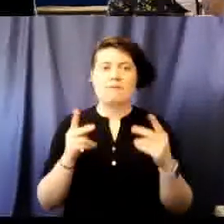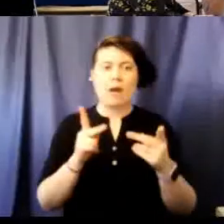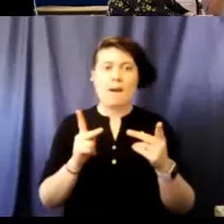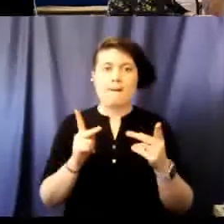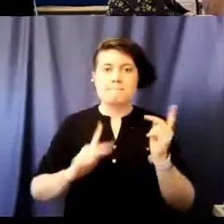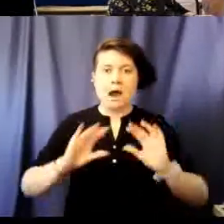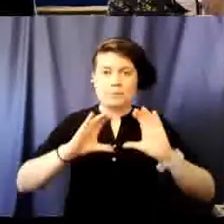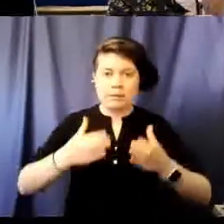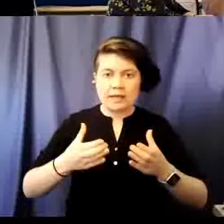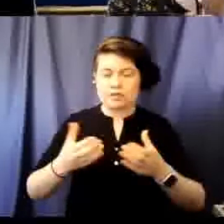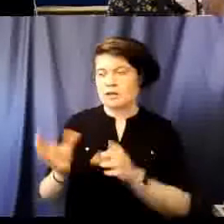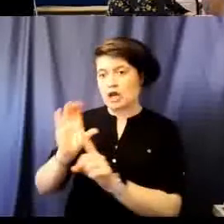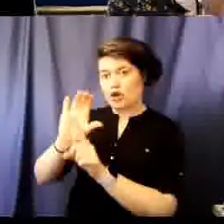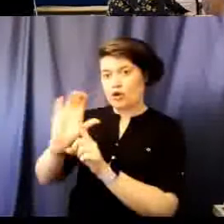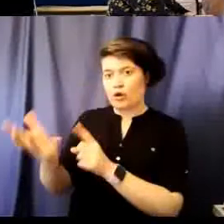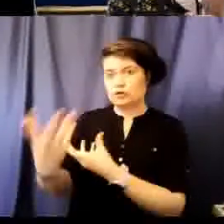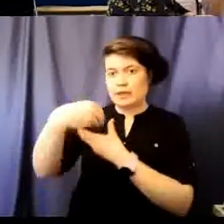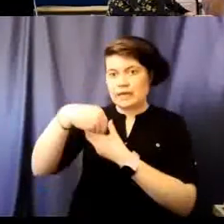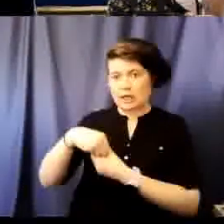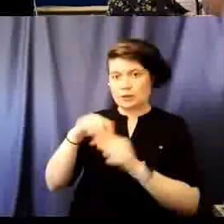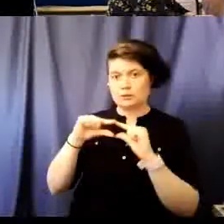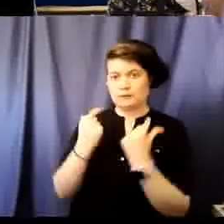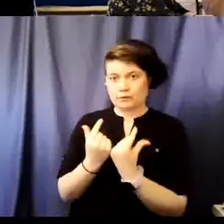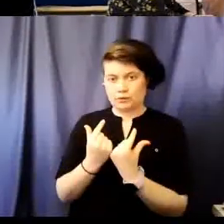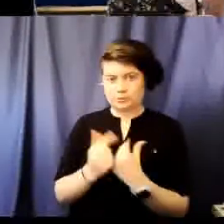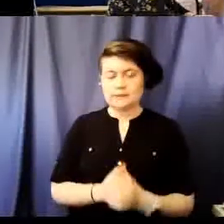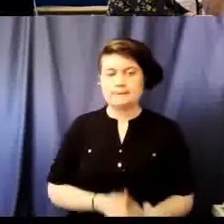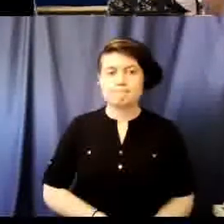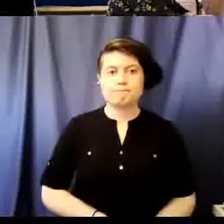population/culturally inclusive groups.